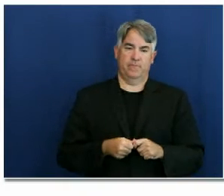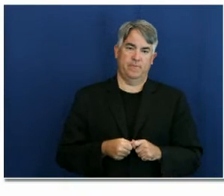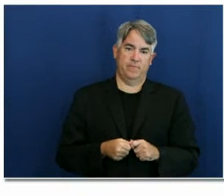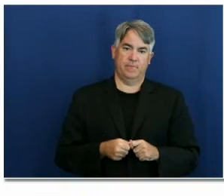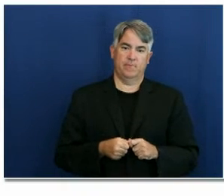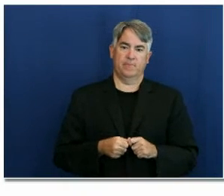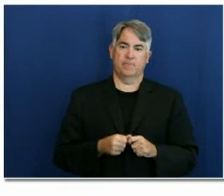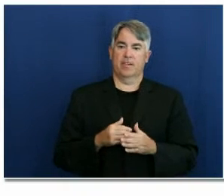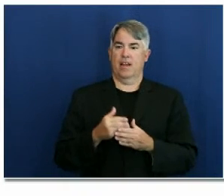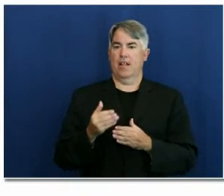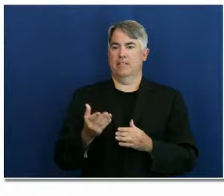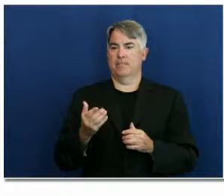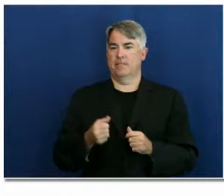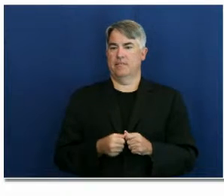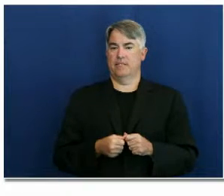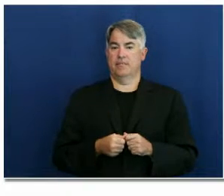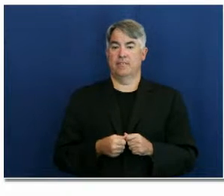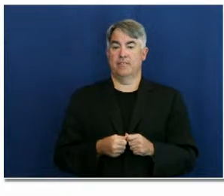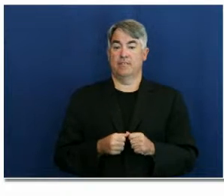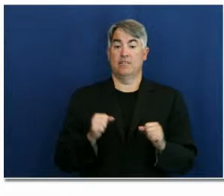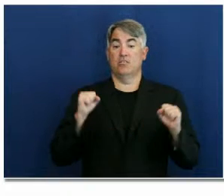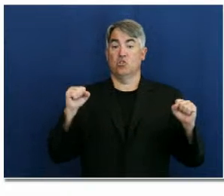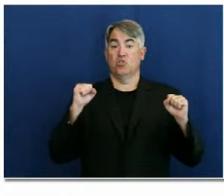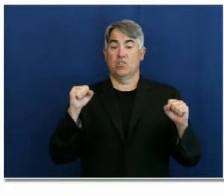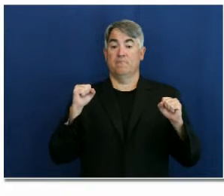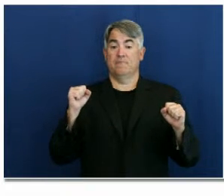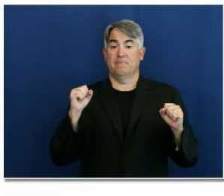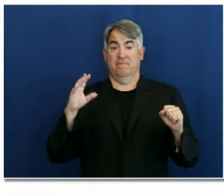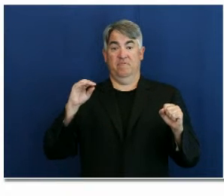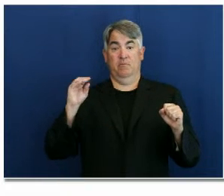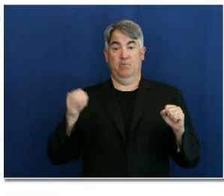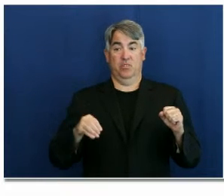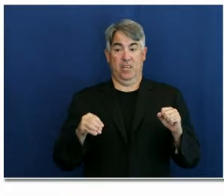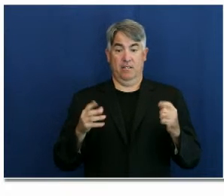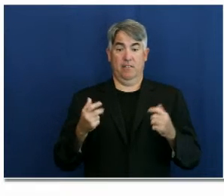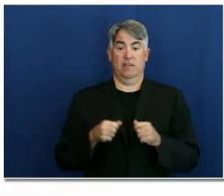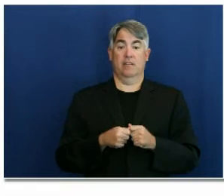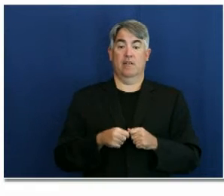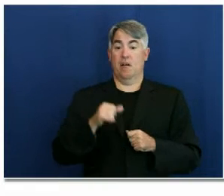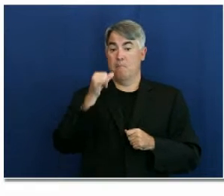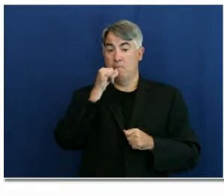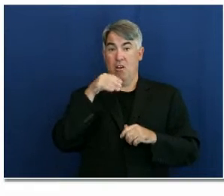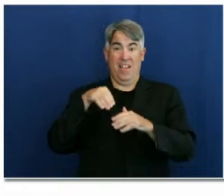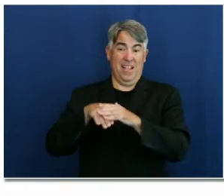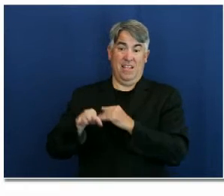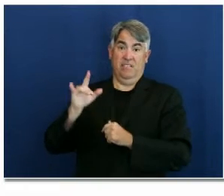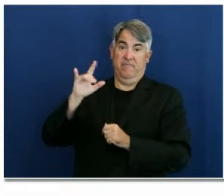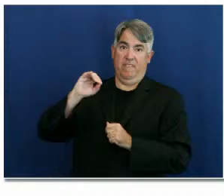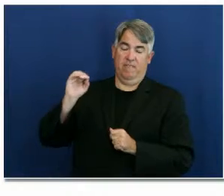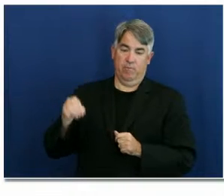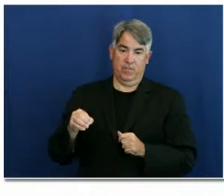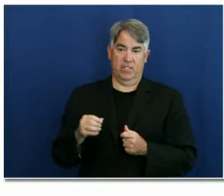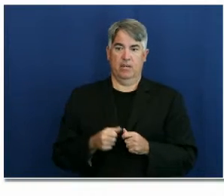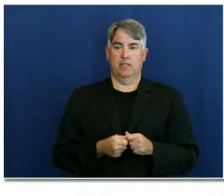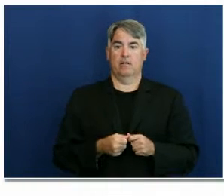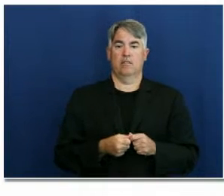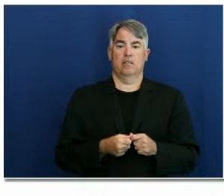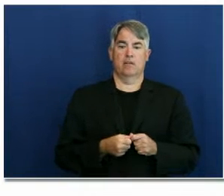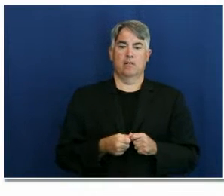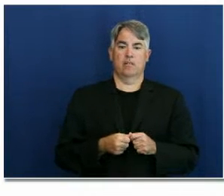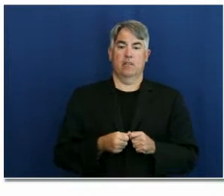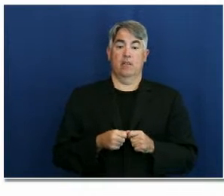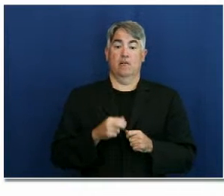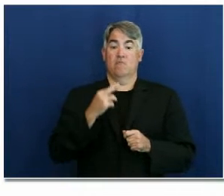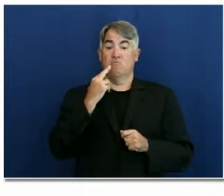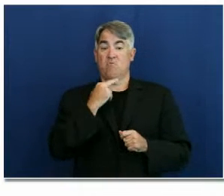chart. Gyms will go to 50%. Bars, indoor, 25% or 100 people. Restaurants, 50%